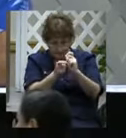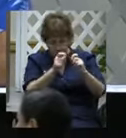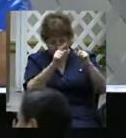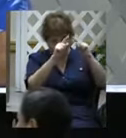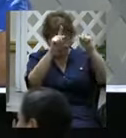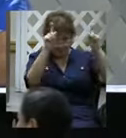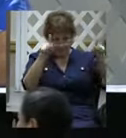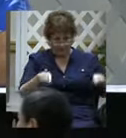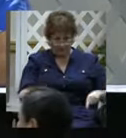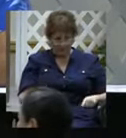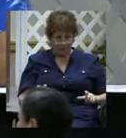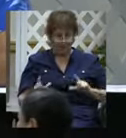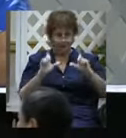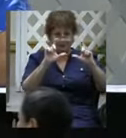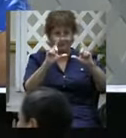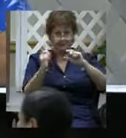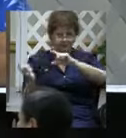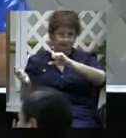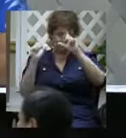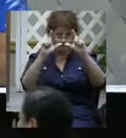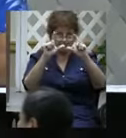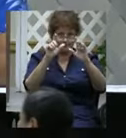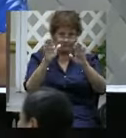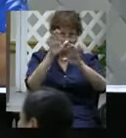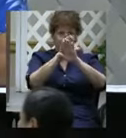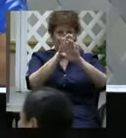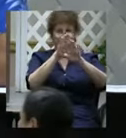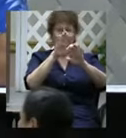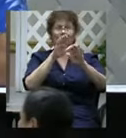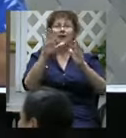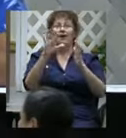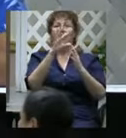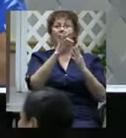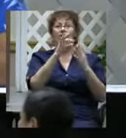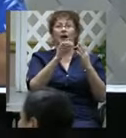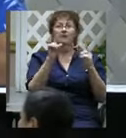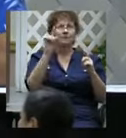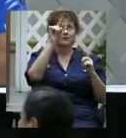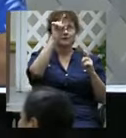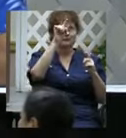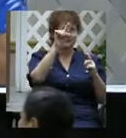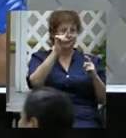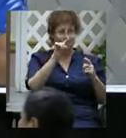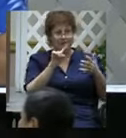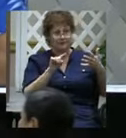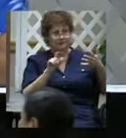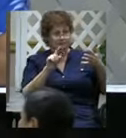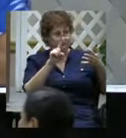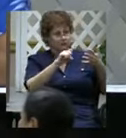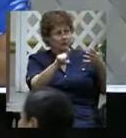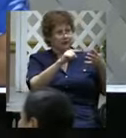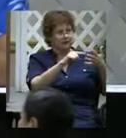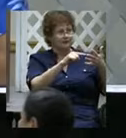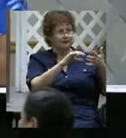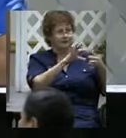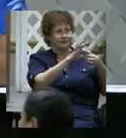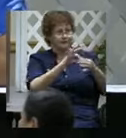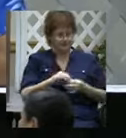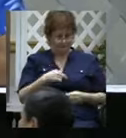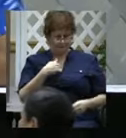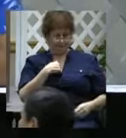all the boilerplate text, and you list all the 5 options, and then all that's required is someone to check one of the 5 boxes that applies to the case or